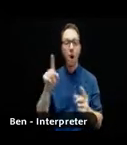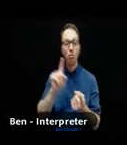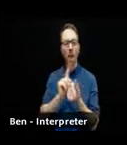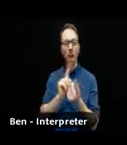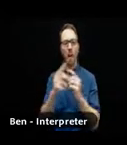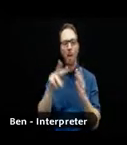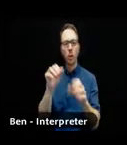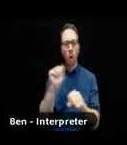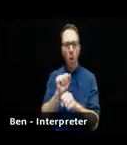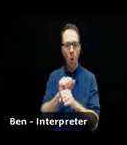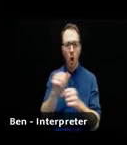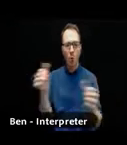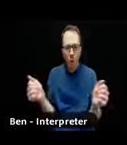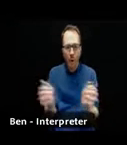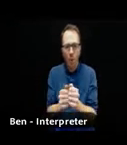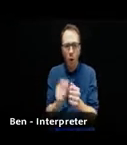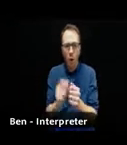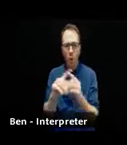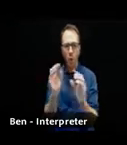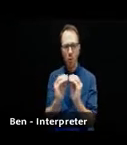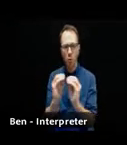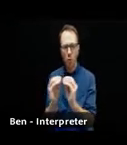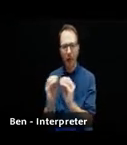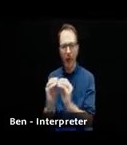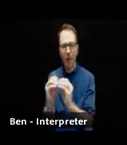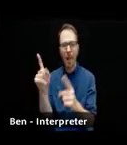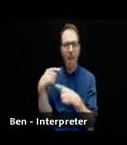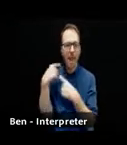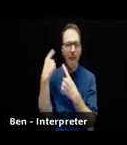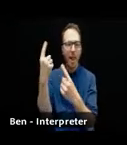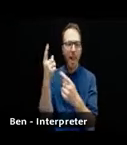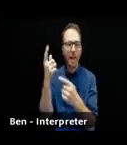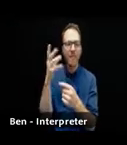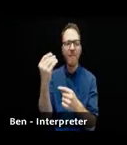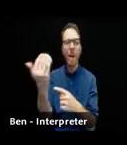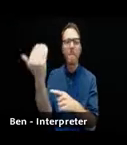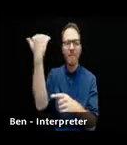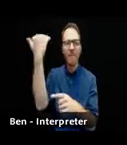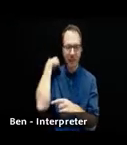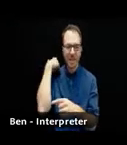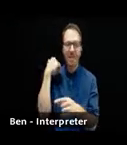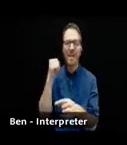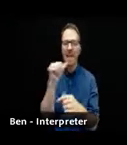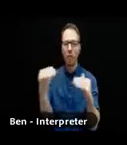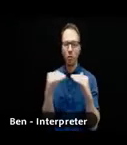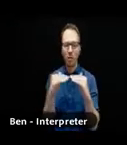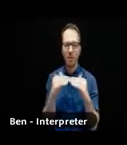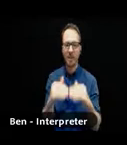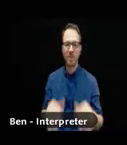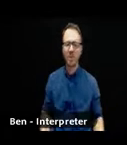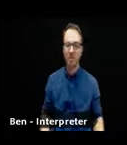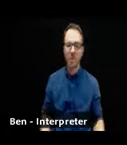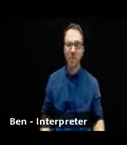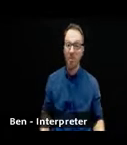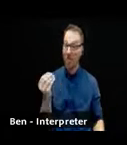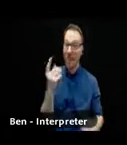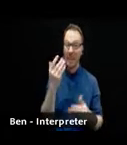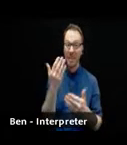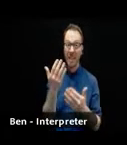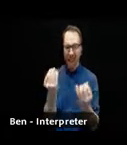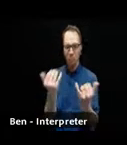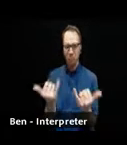working together to correct the legacy of past injustice. And that is, and sometimes present